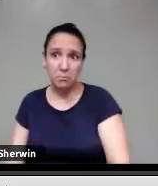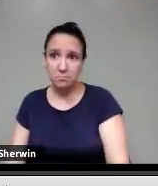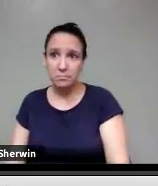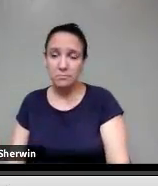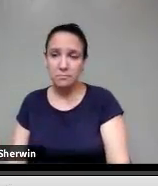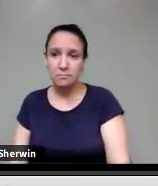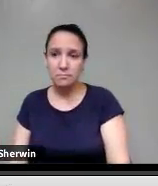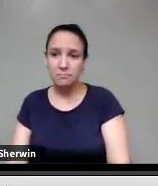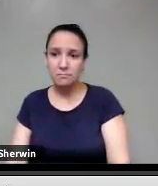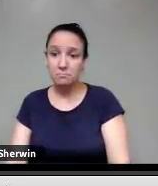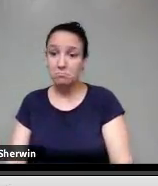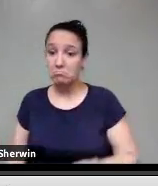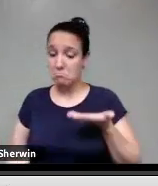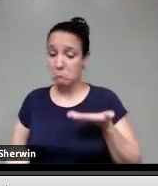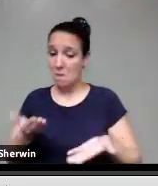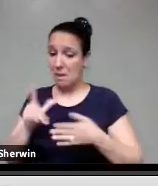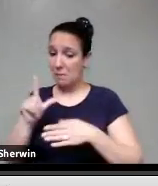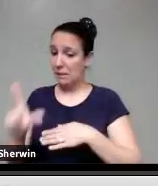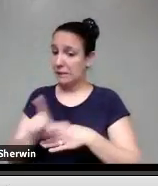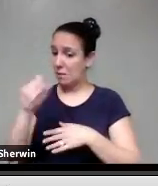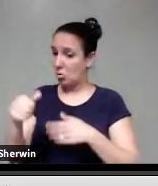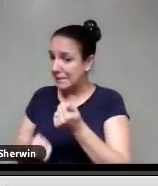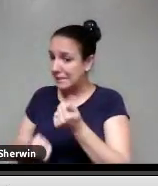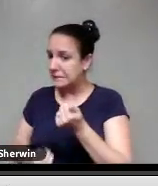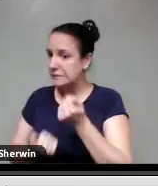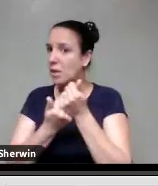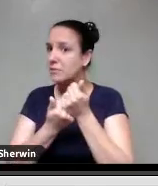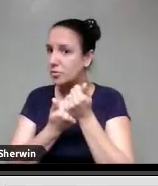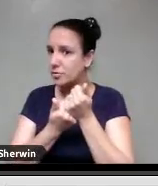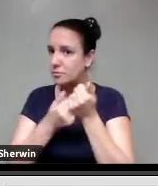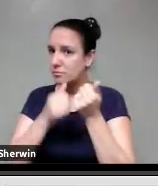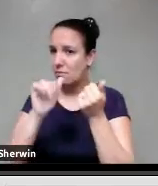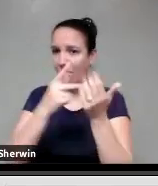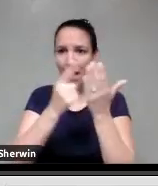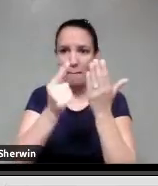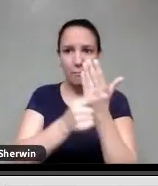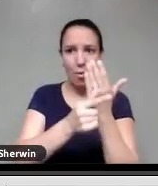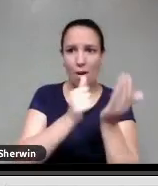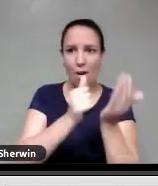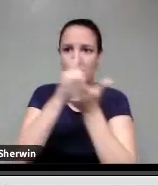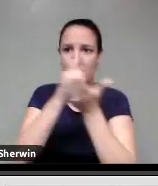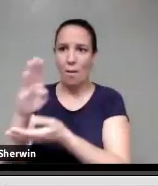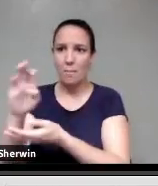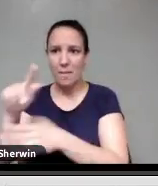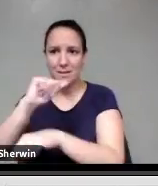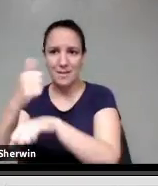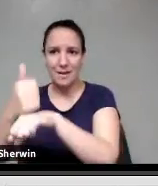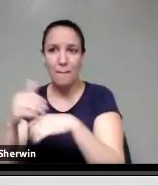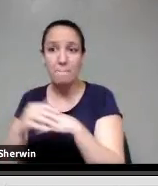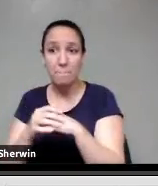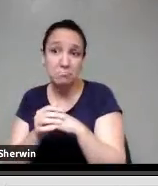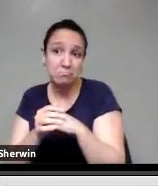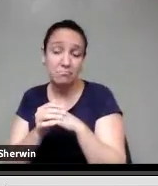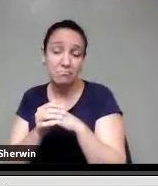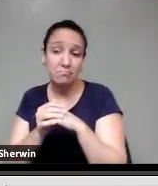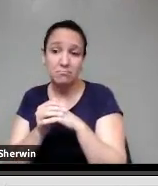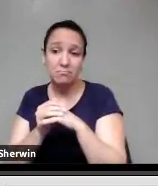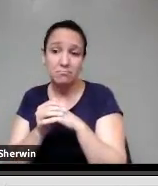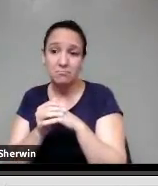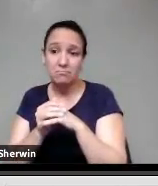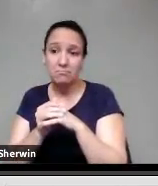could sponsor it so that it's not as intimidating to people. And Jamie said, listen to complaints and comment cards. Absolutely.